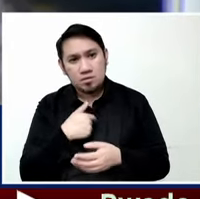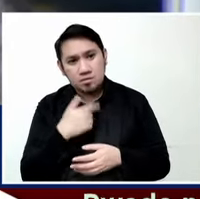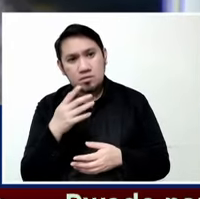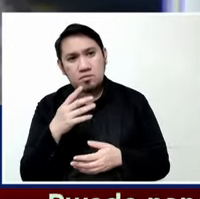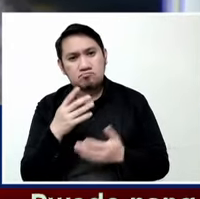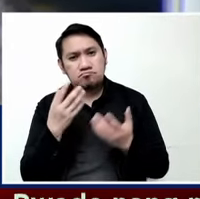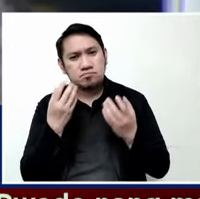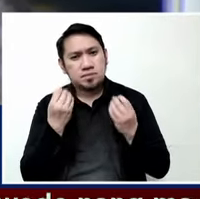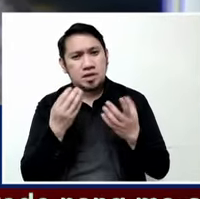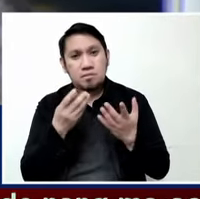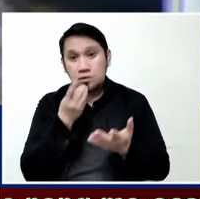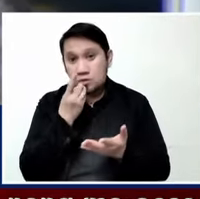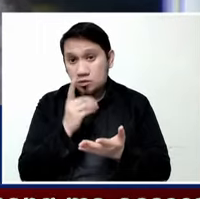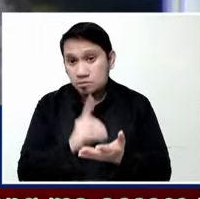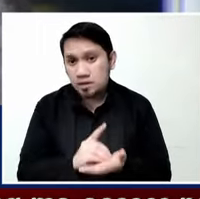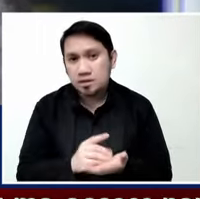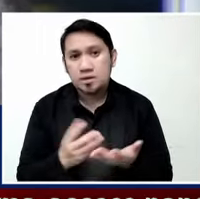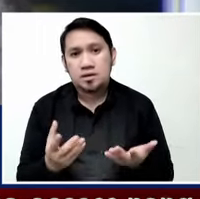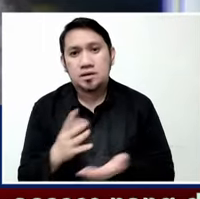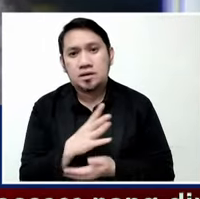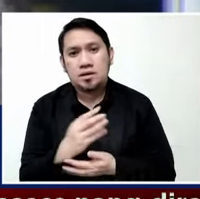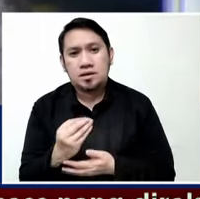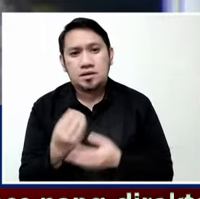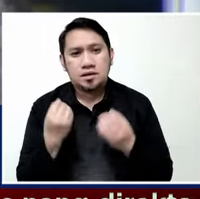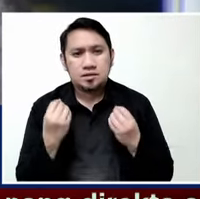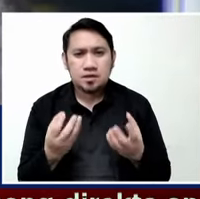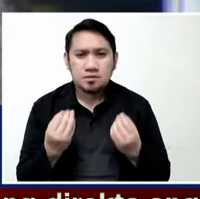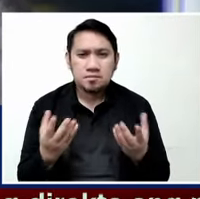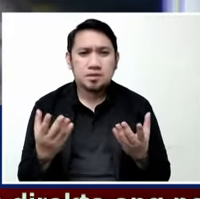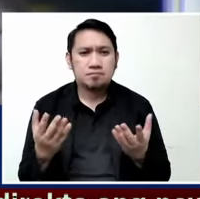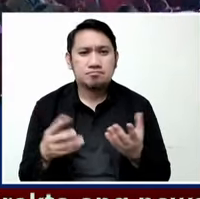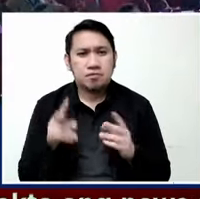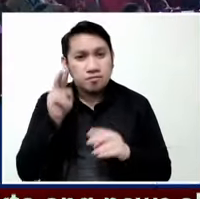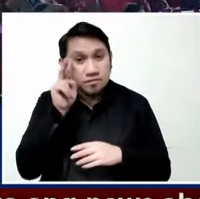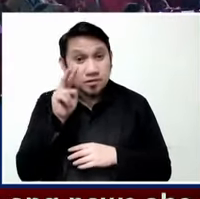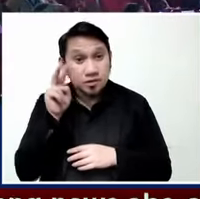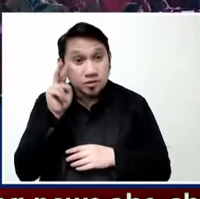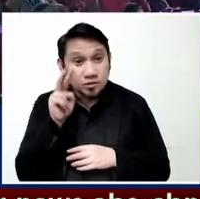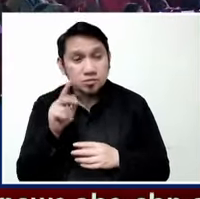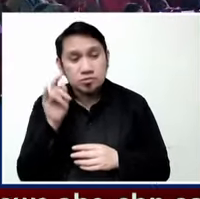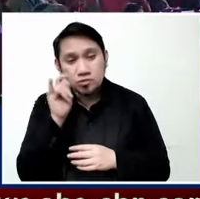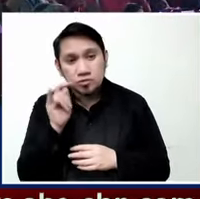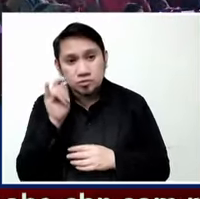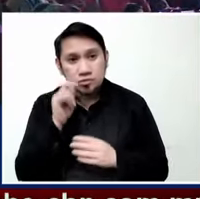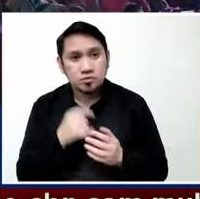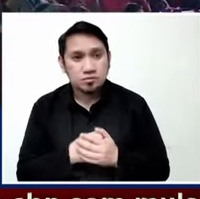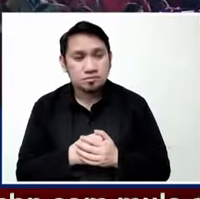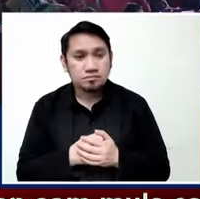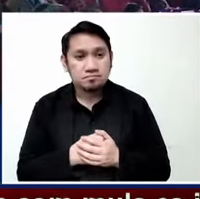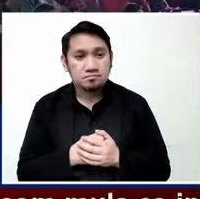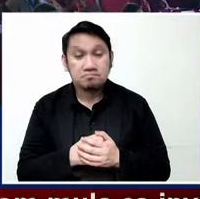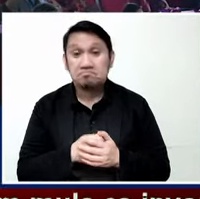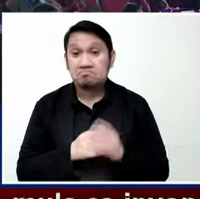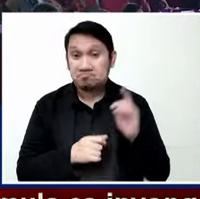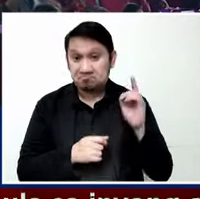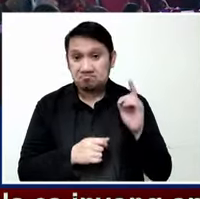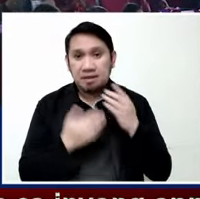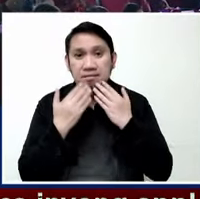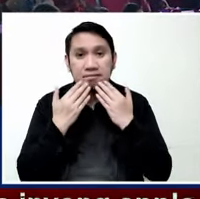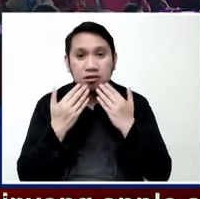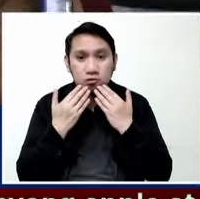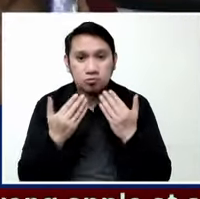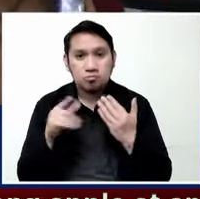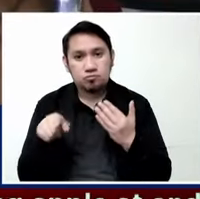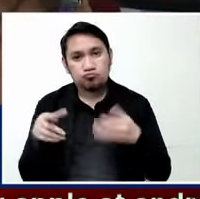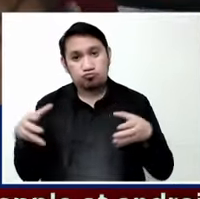of documentaries, a lot of interviews, videos, YouTube. Umapaw din ang pasasalamat ni Arjo at ng buong